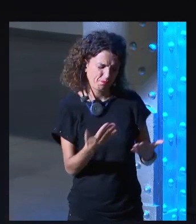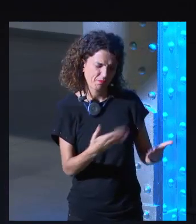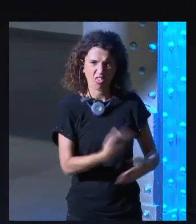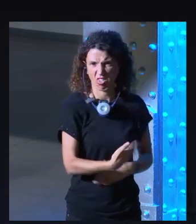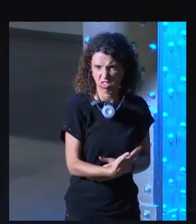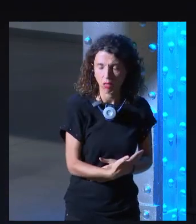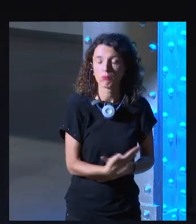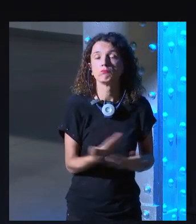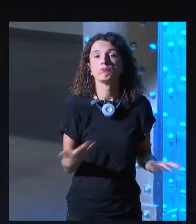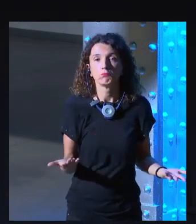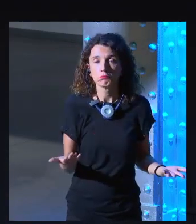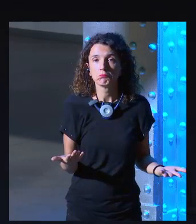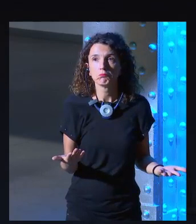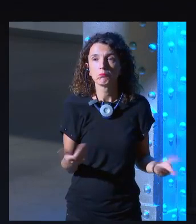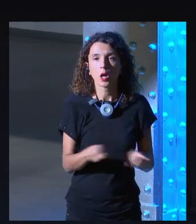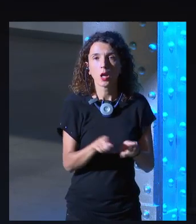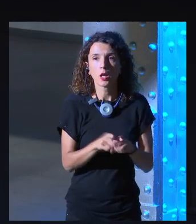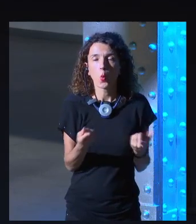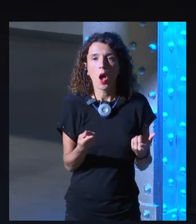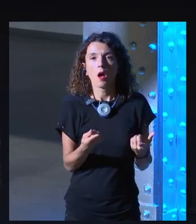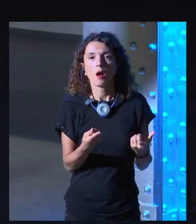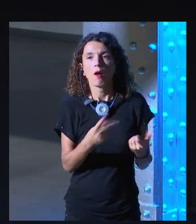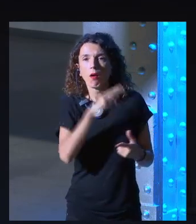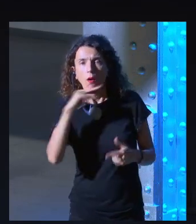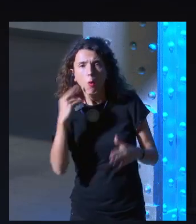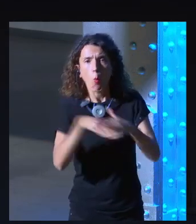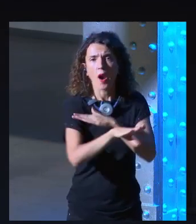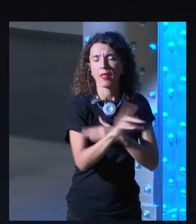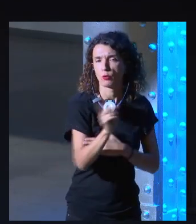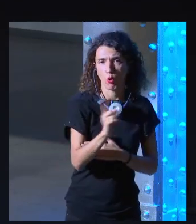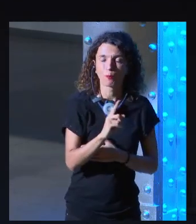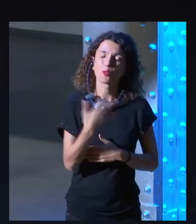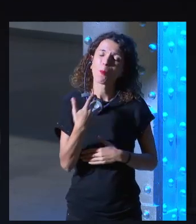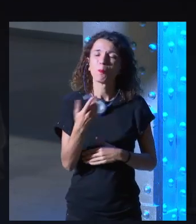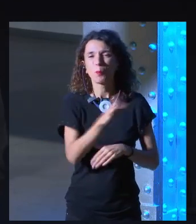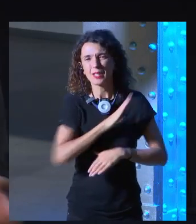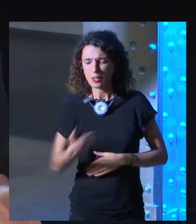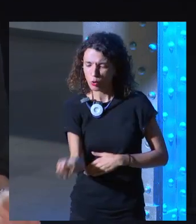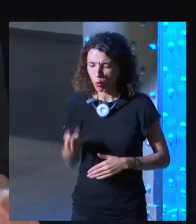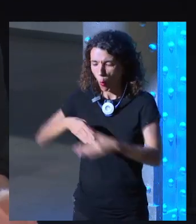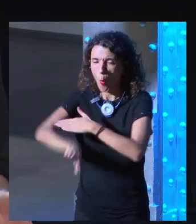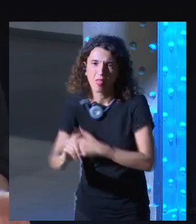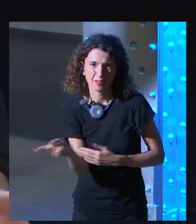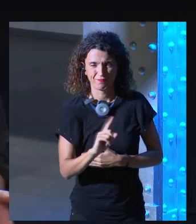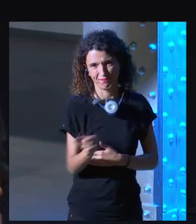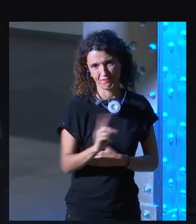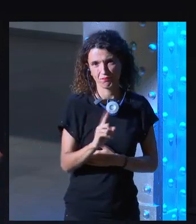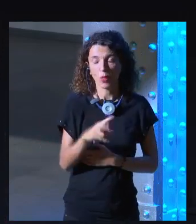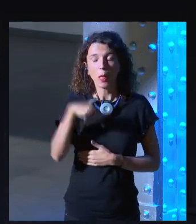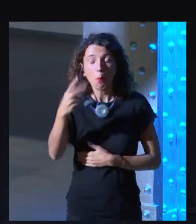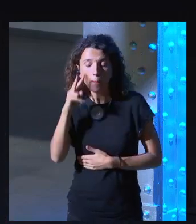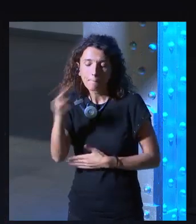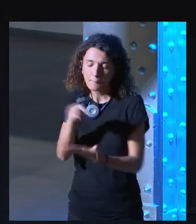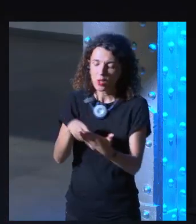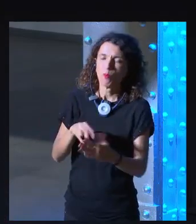don't keep it at all. Don't think, oh, I'll put it in a drawer, or I'll look at it later, because if it